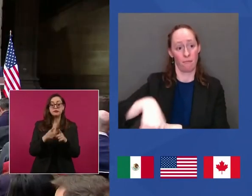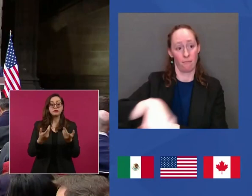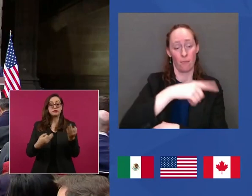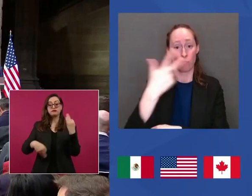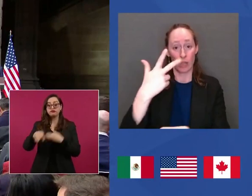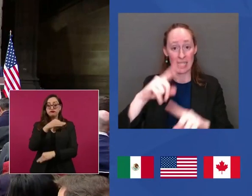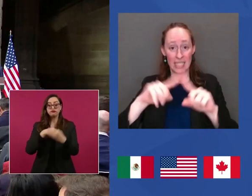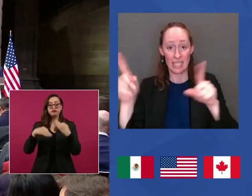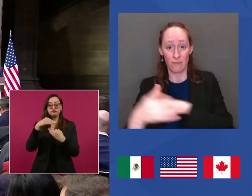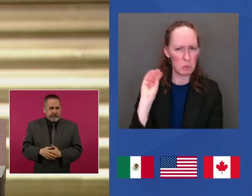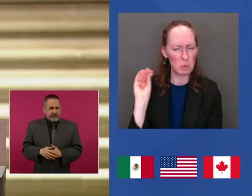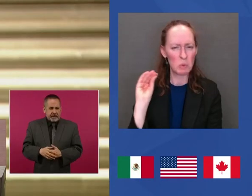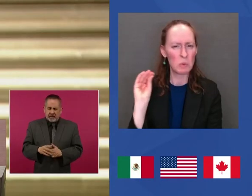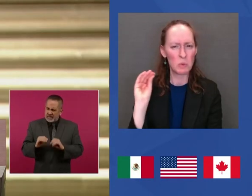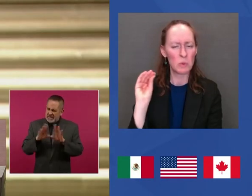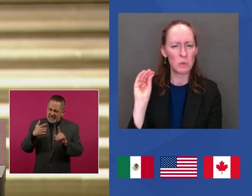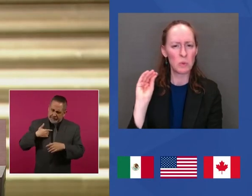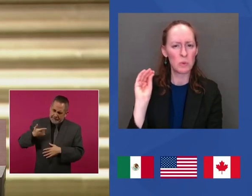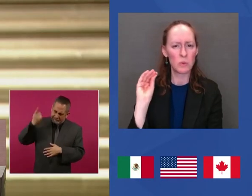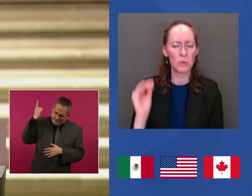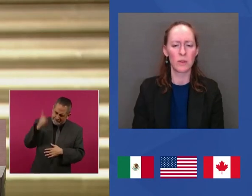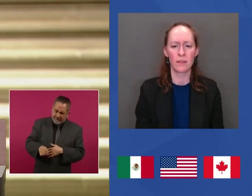greater than any time in history.